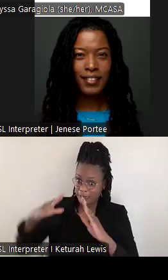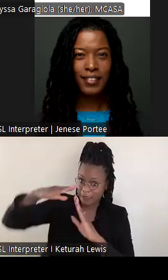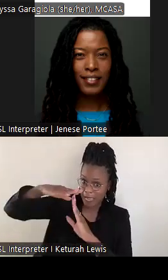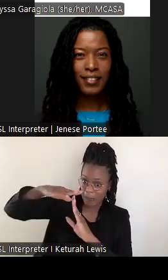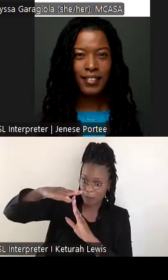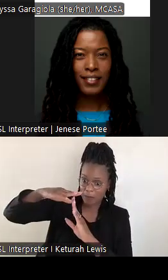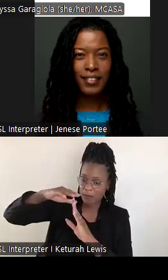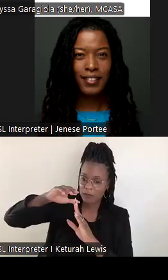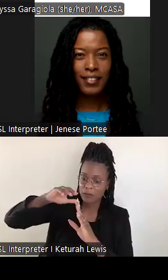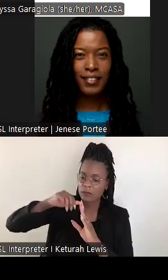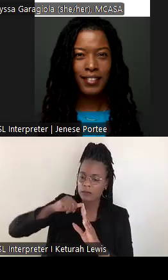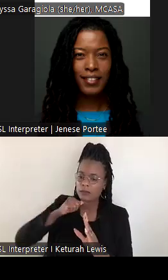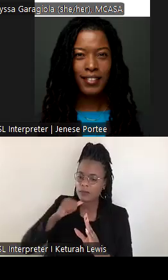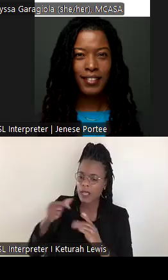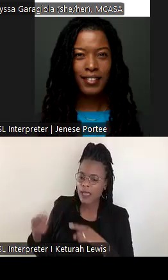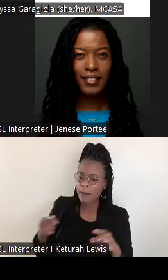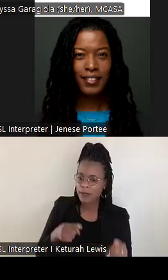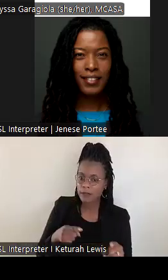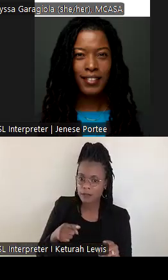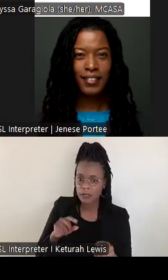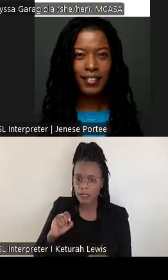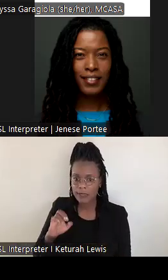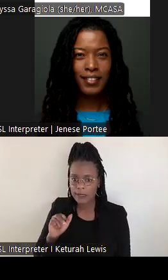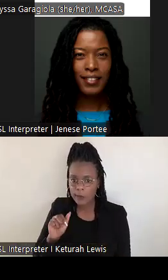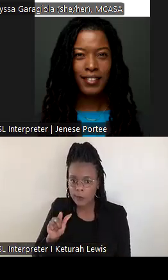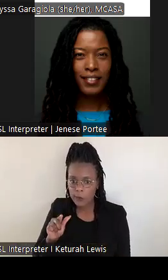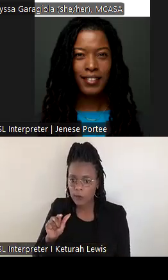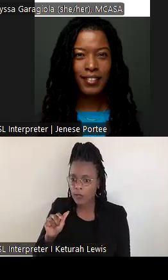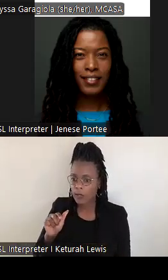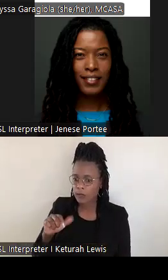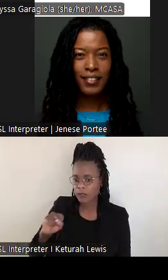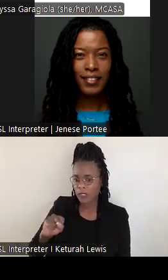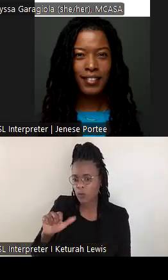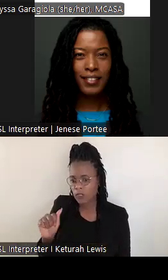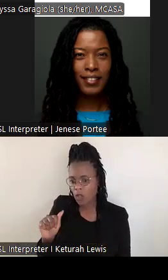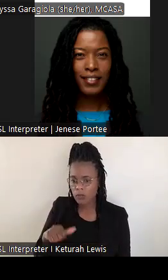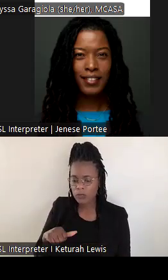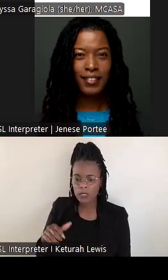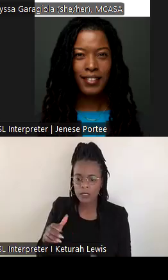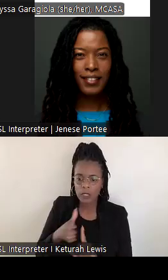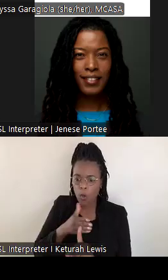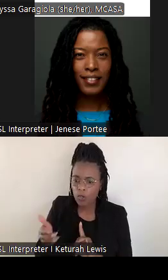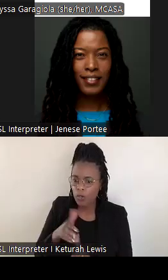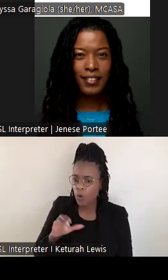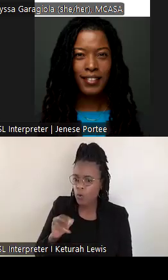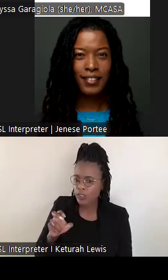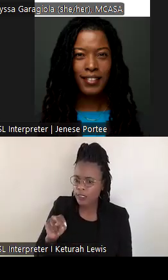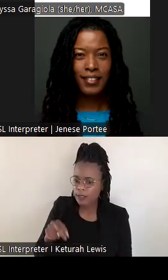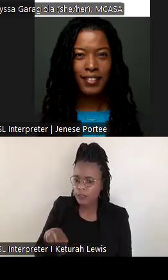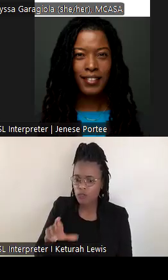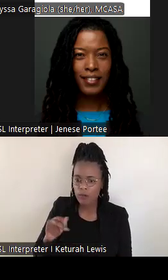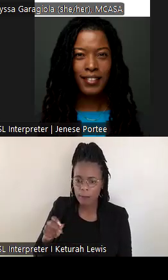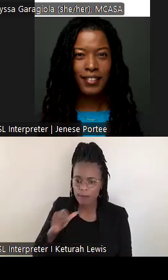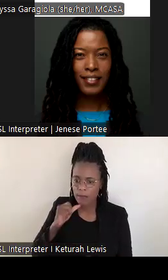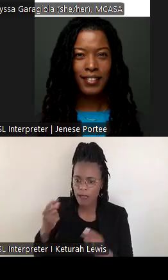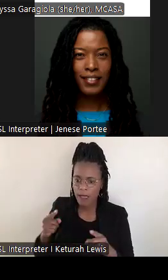got sexual assault and coercion and rape. And we can really start to work on these lower levels when we talk about things